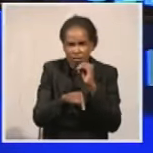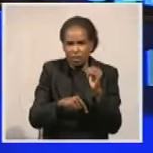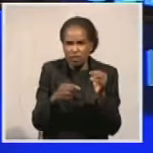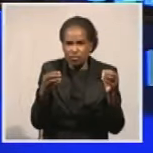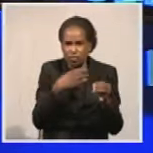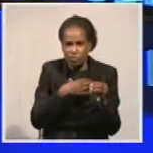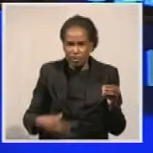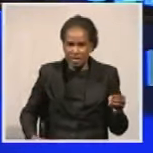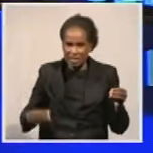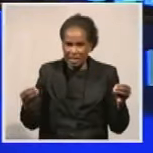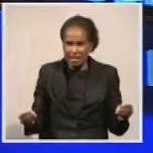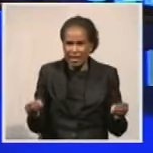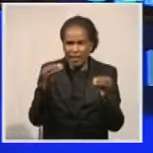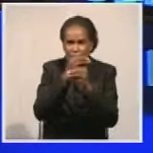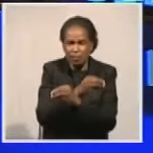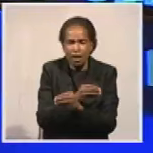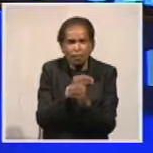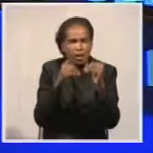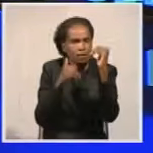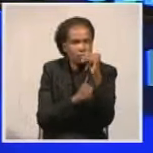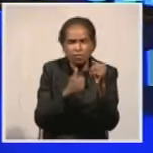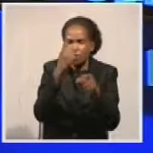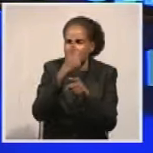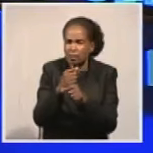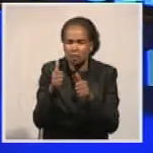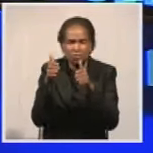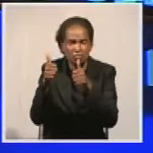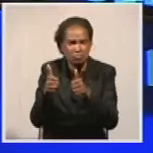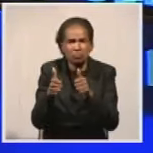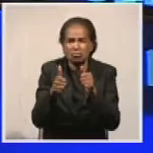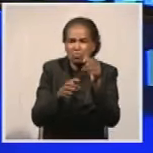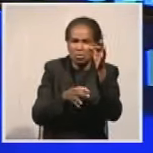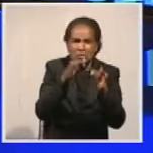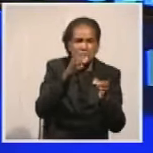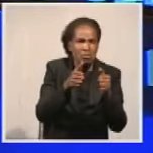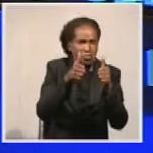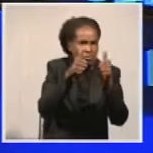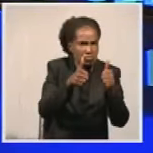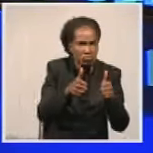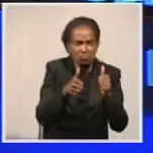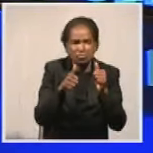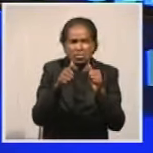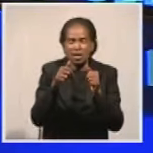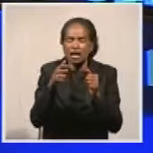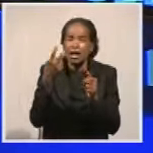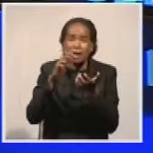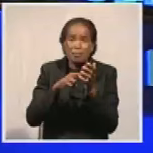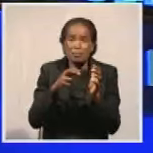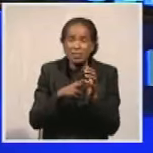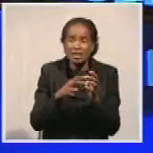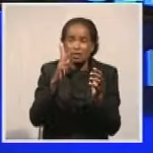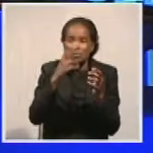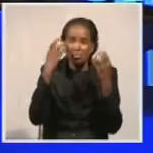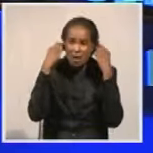manner. That does not mean that we are not sensitive to the passing of the